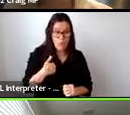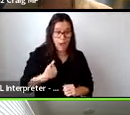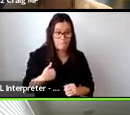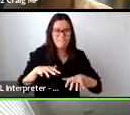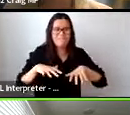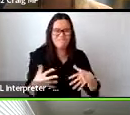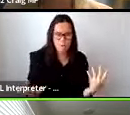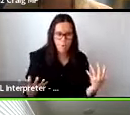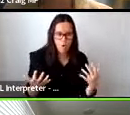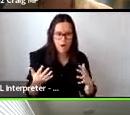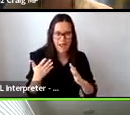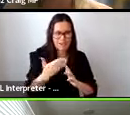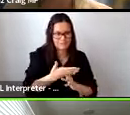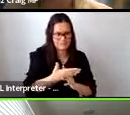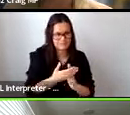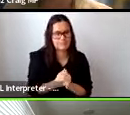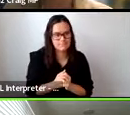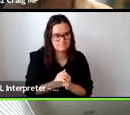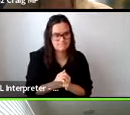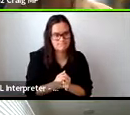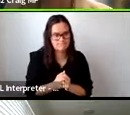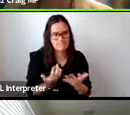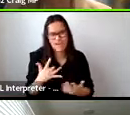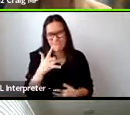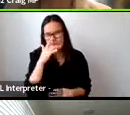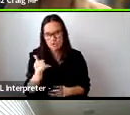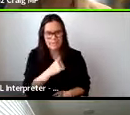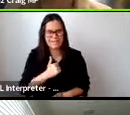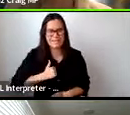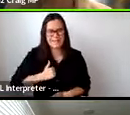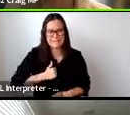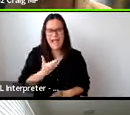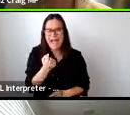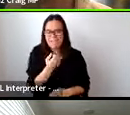because sadly, we're not. Thank you, David.